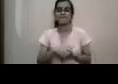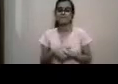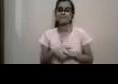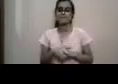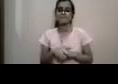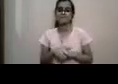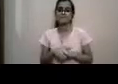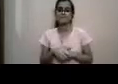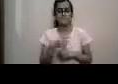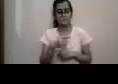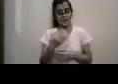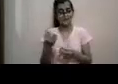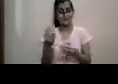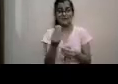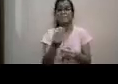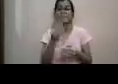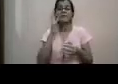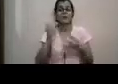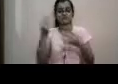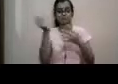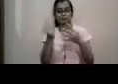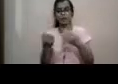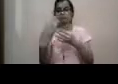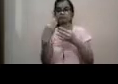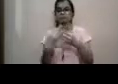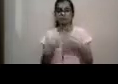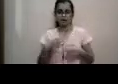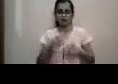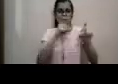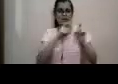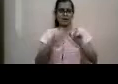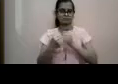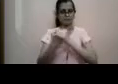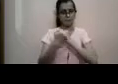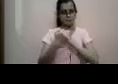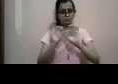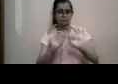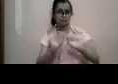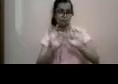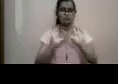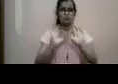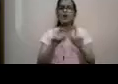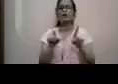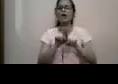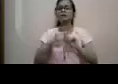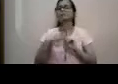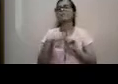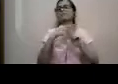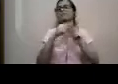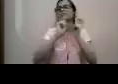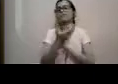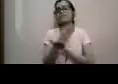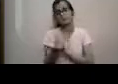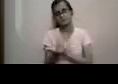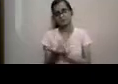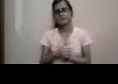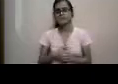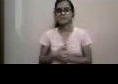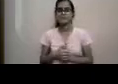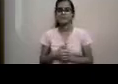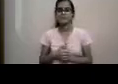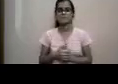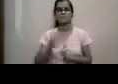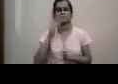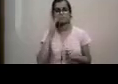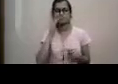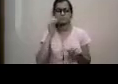and information, were the cared for able to reflect and process this information, would not want us to do, then we